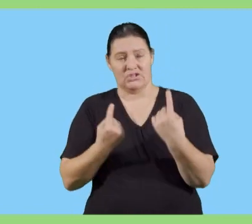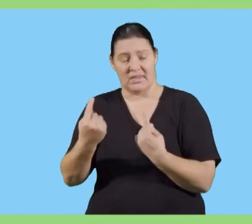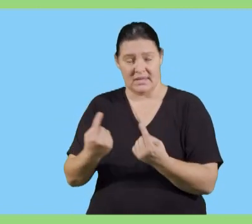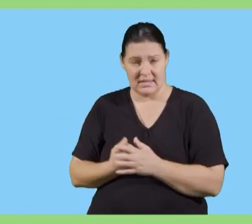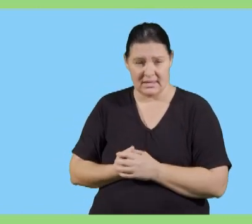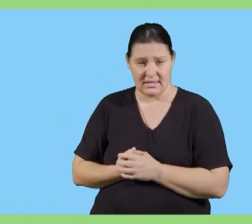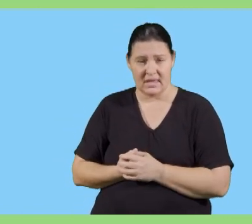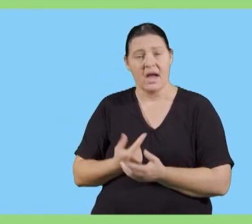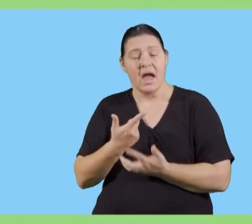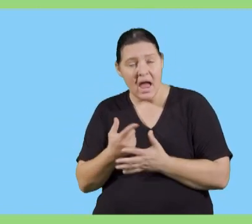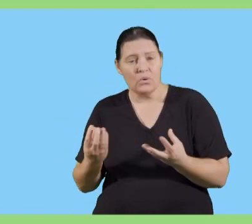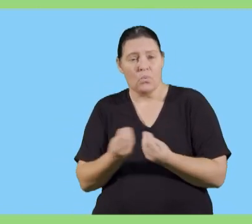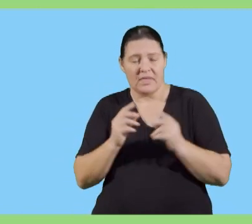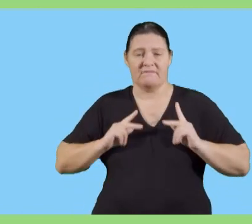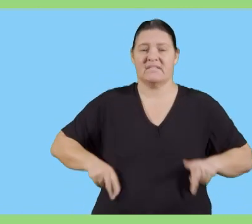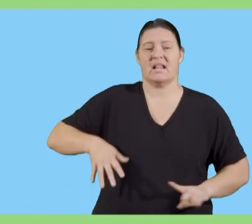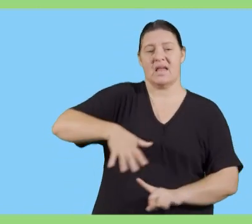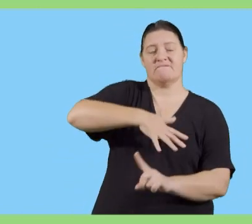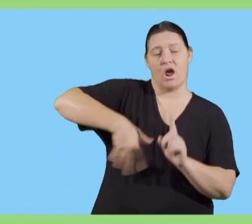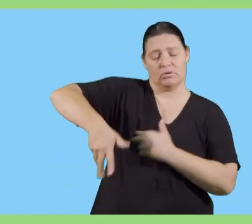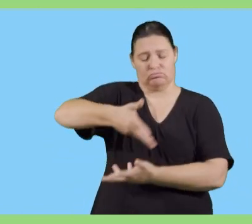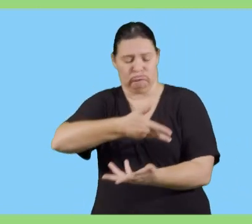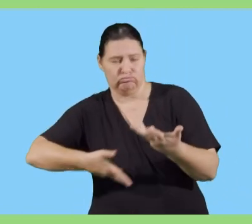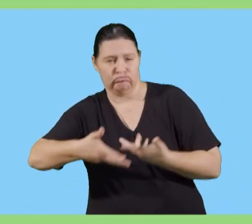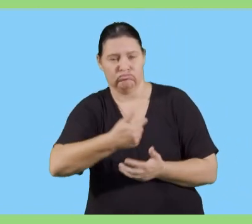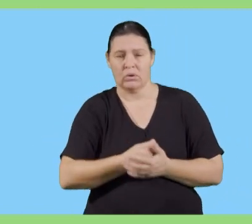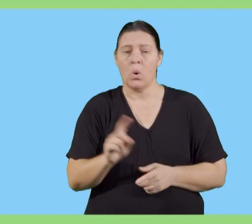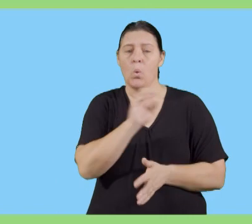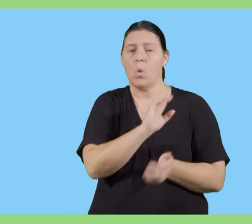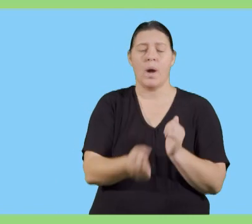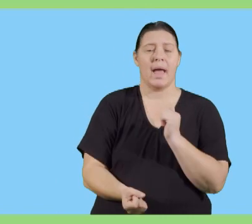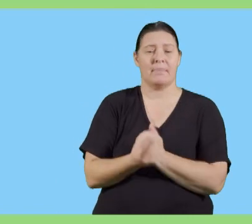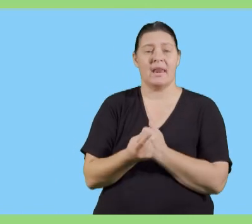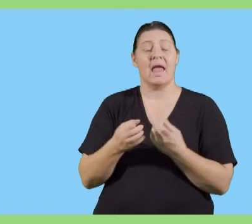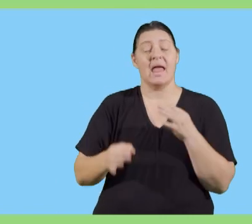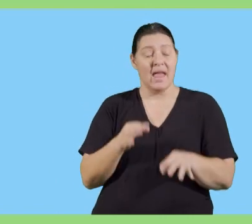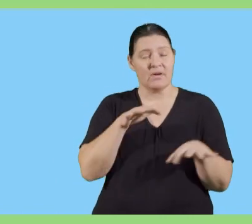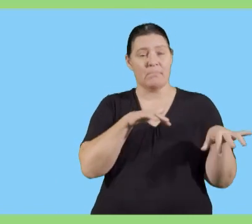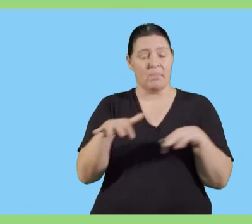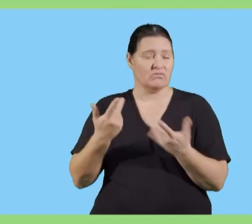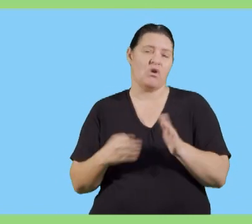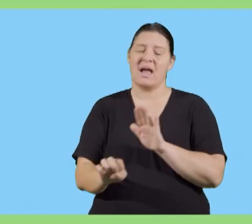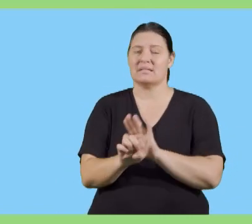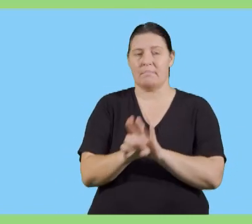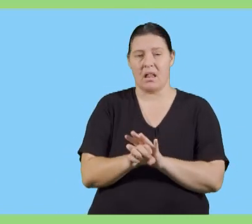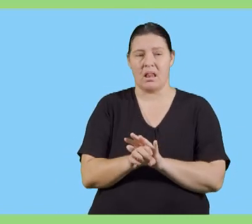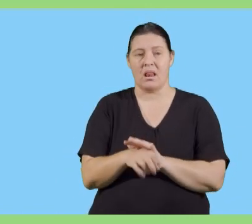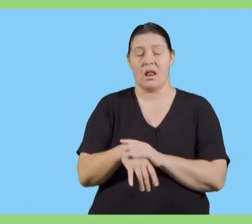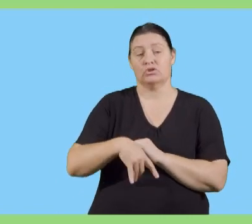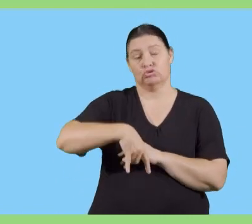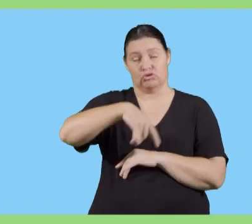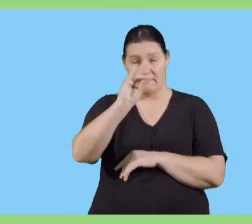one another and with their physical environment, what would happen if a population, for example,